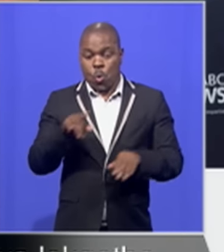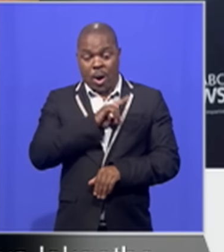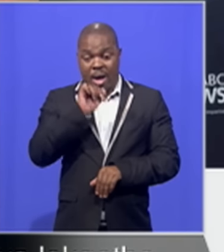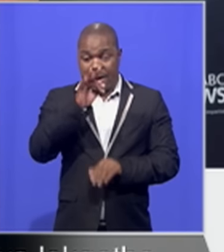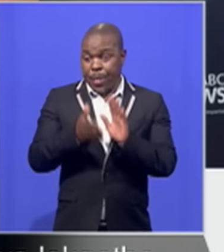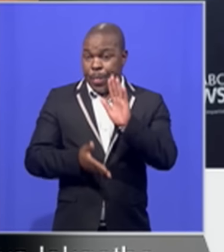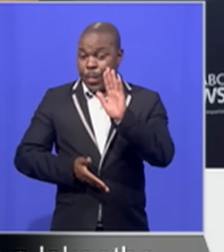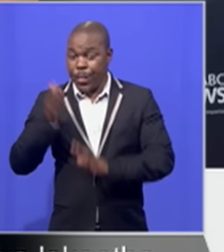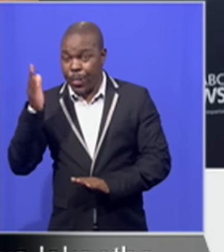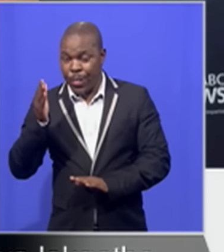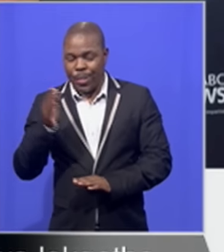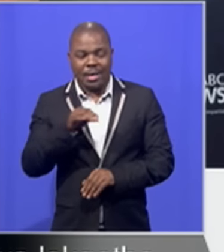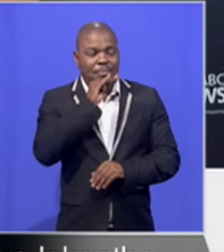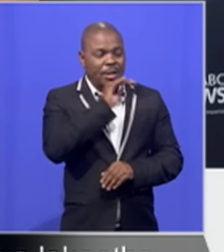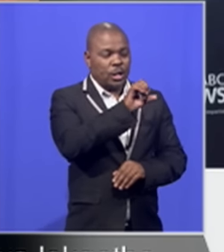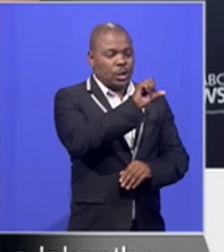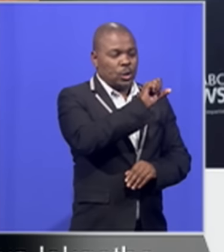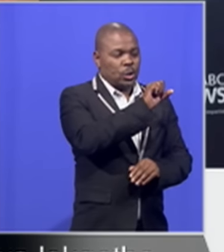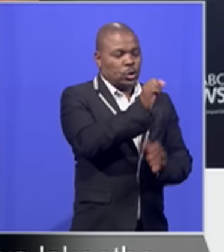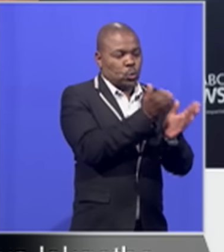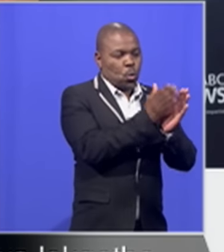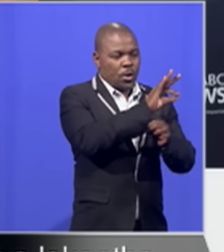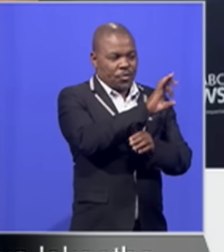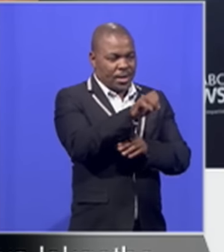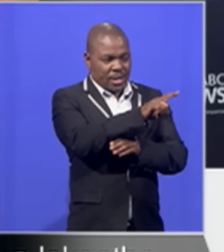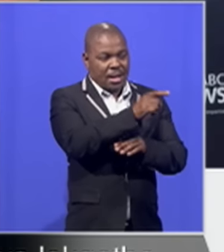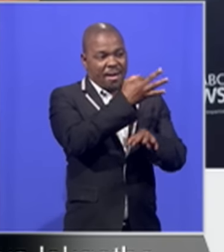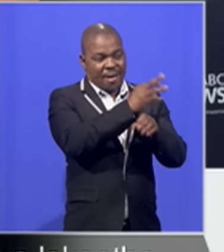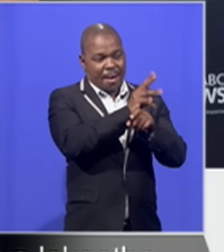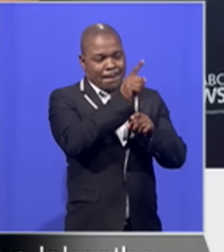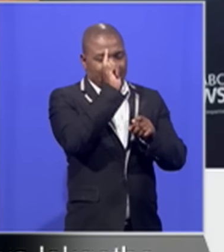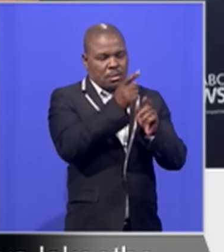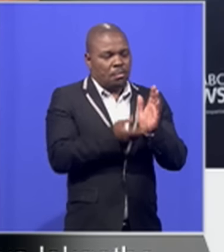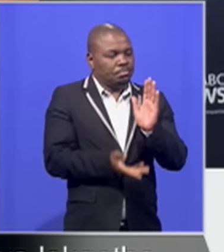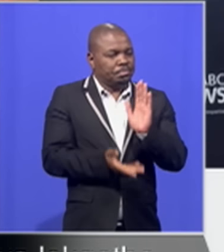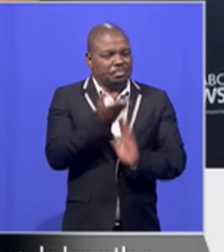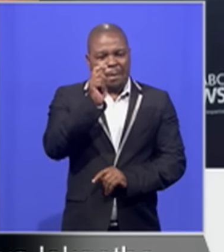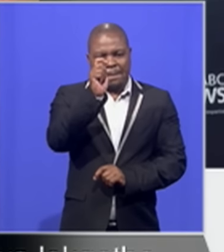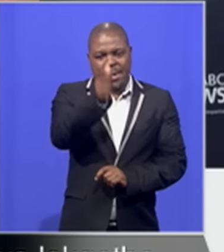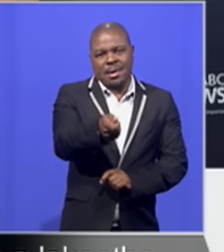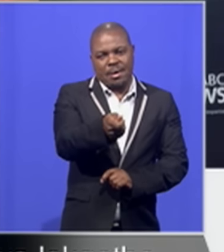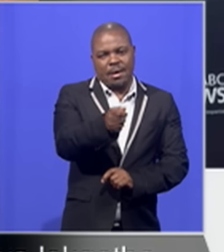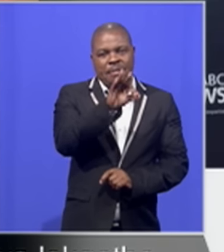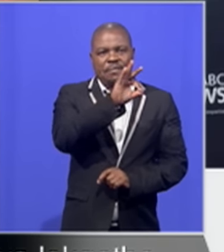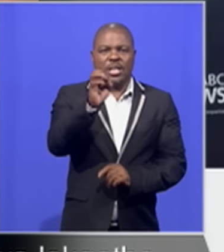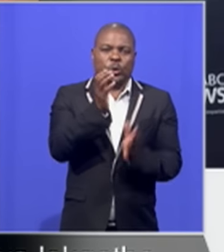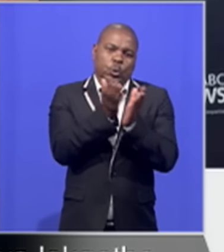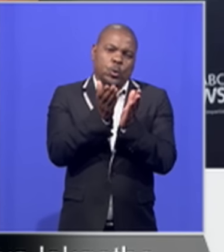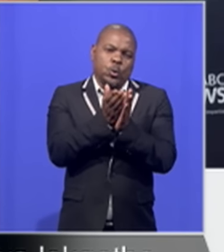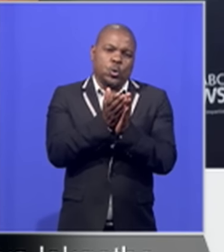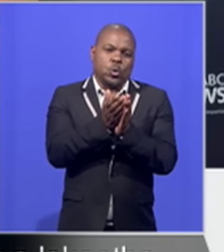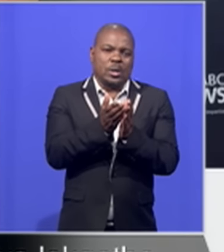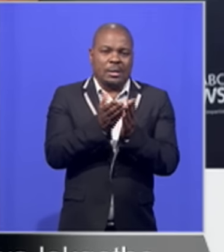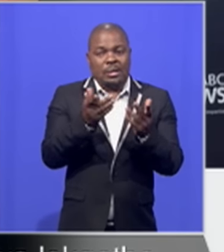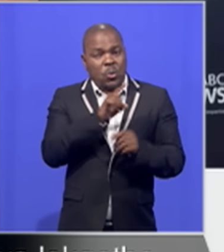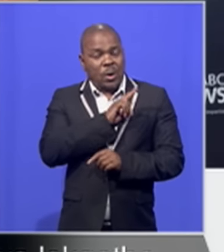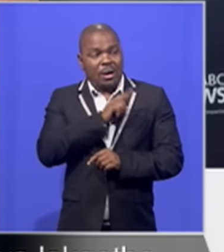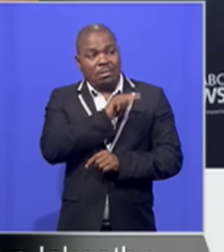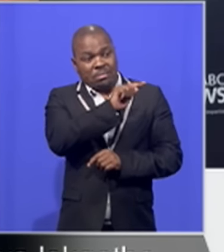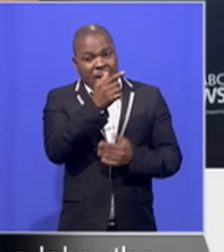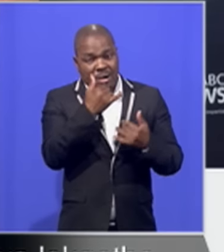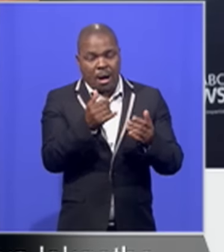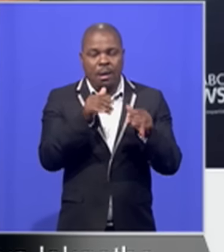happens, school fees for parents will have to pay higher fees, and that is not what we want for those parents who are paying fees